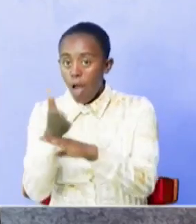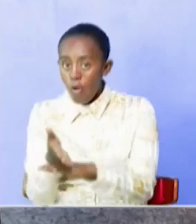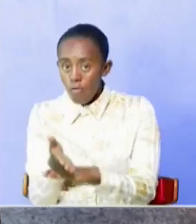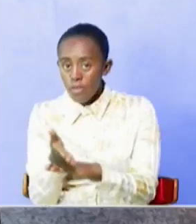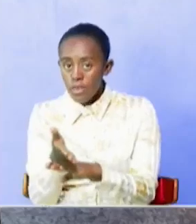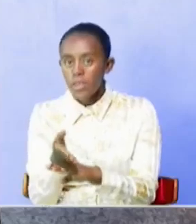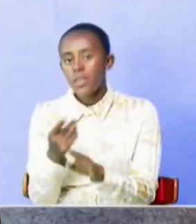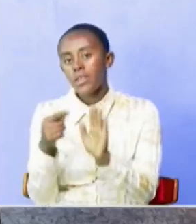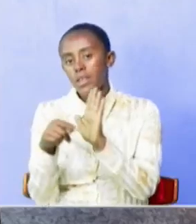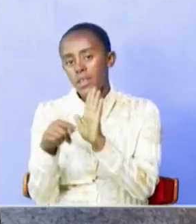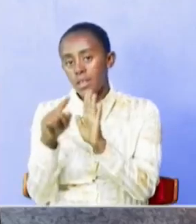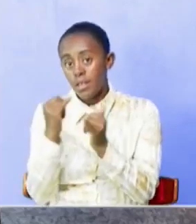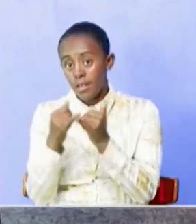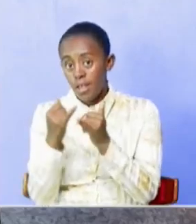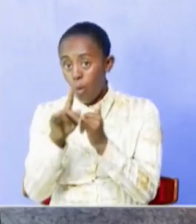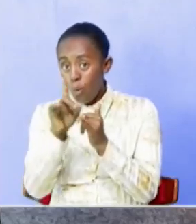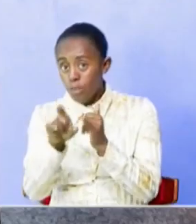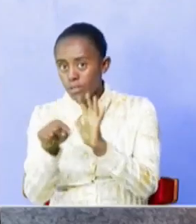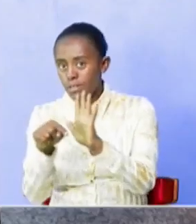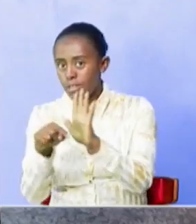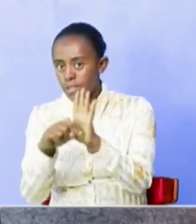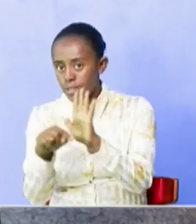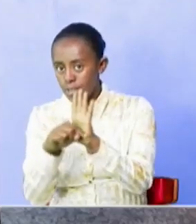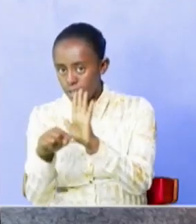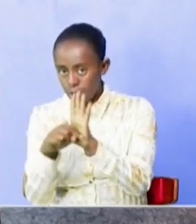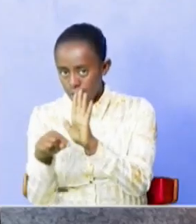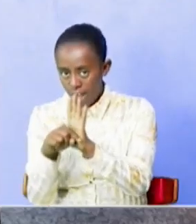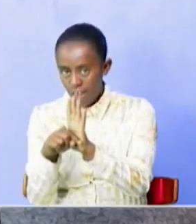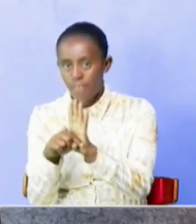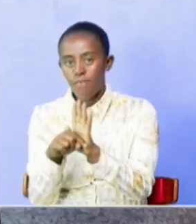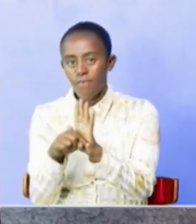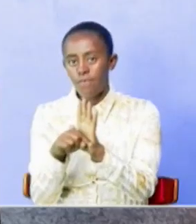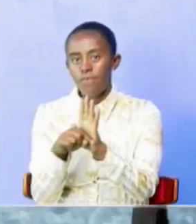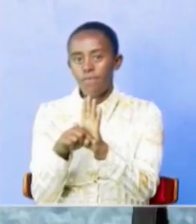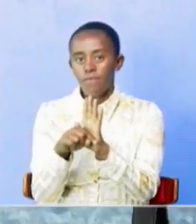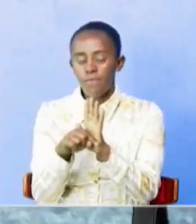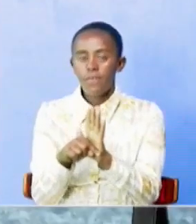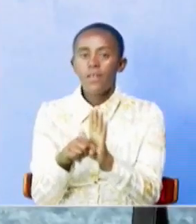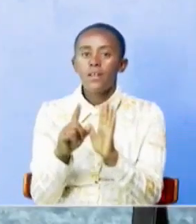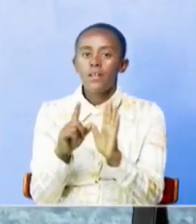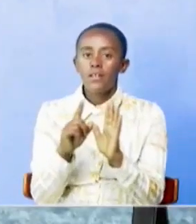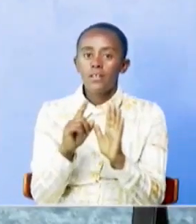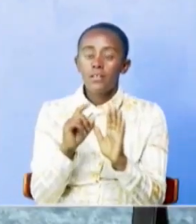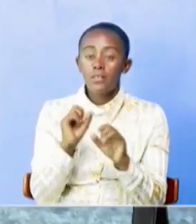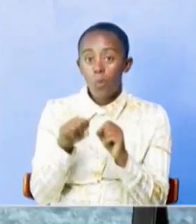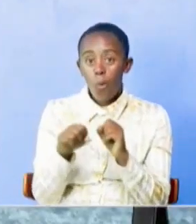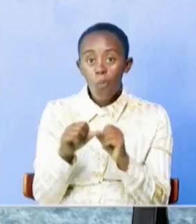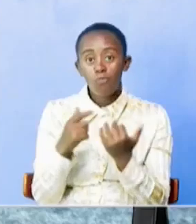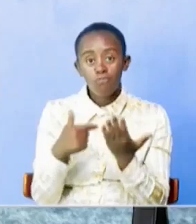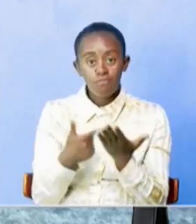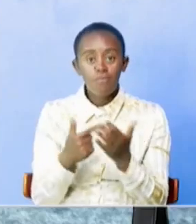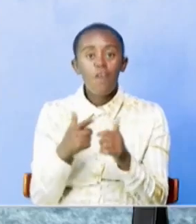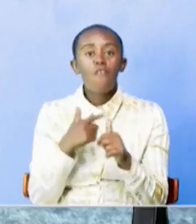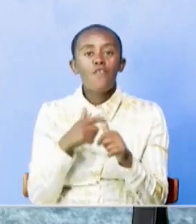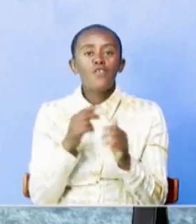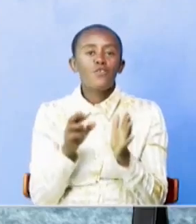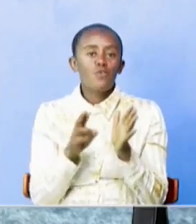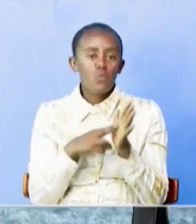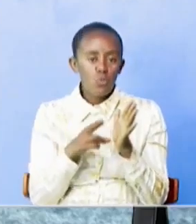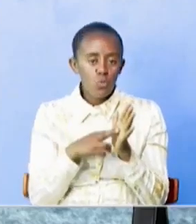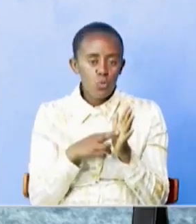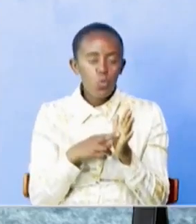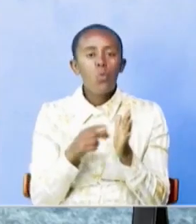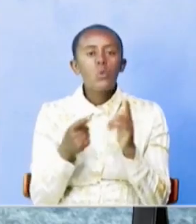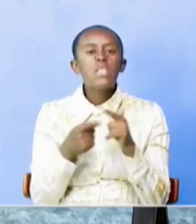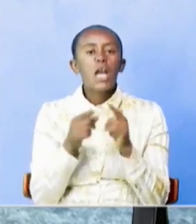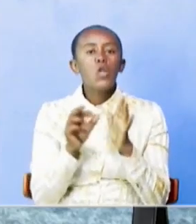after, which is the tag questions, are what? Negative. So this is the first rule. What about the